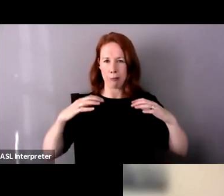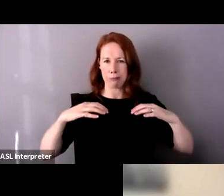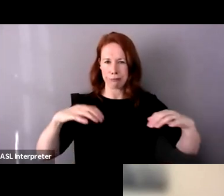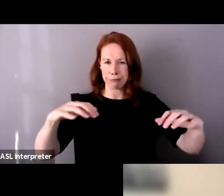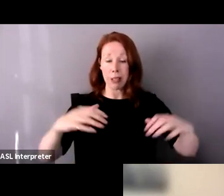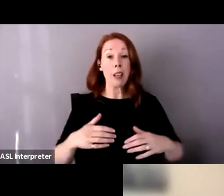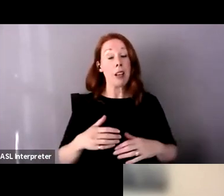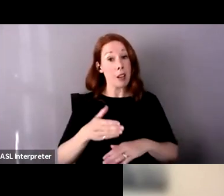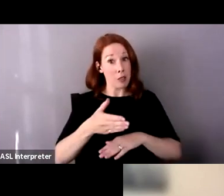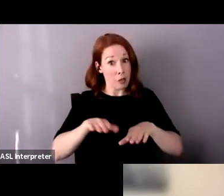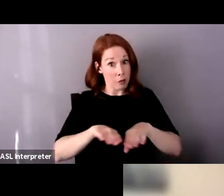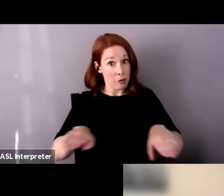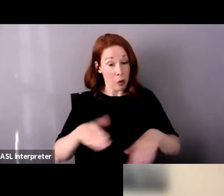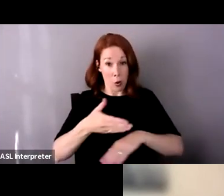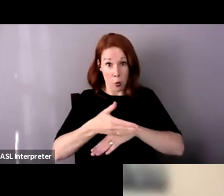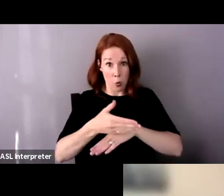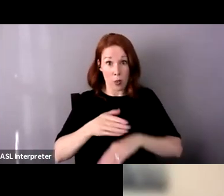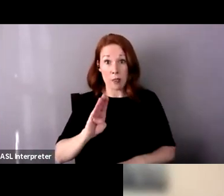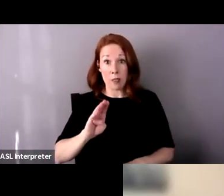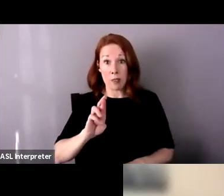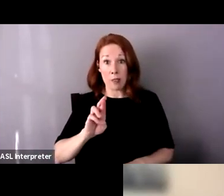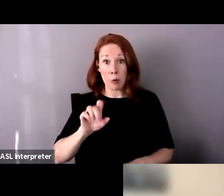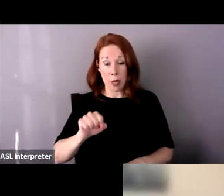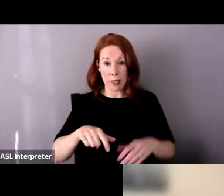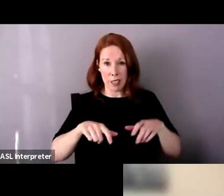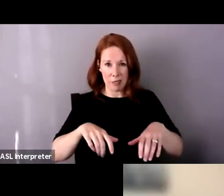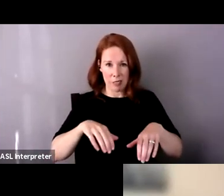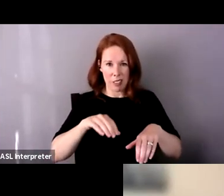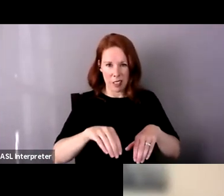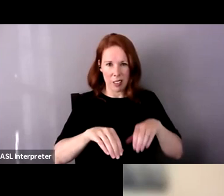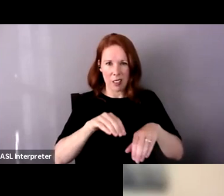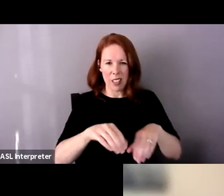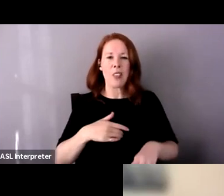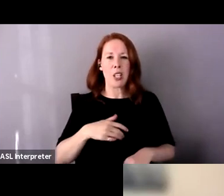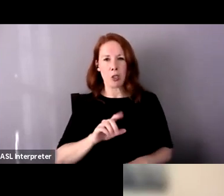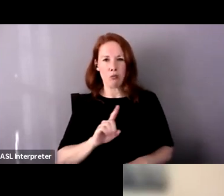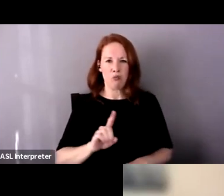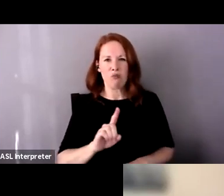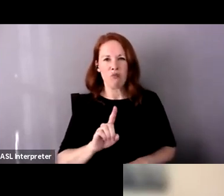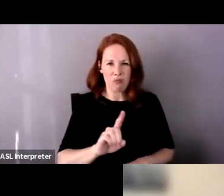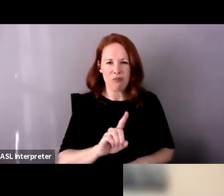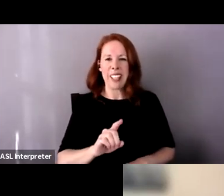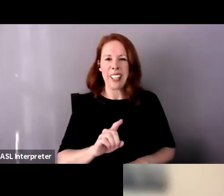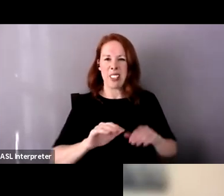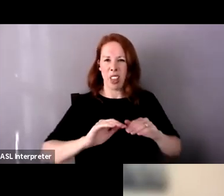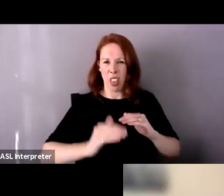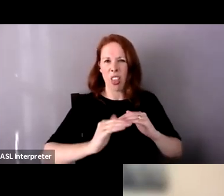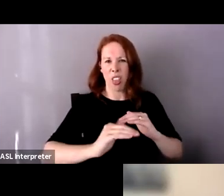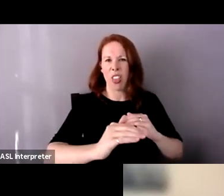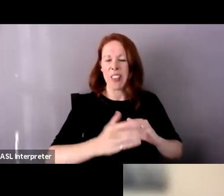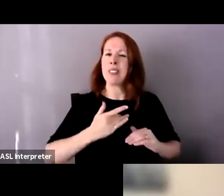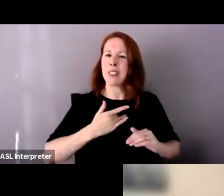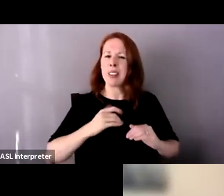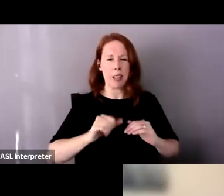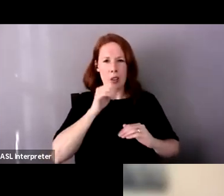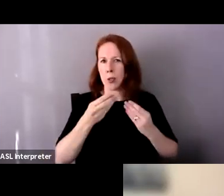these wooden bricks, and they're spaced apart quite a bit. So it feels rough. I notice it under my feet that it